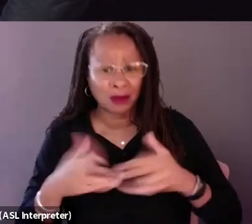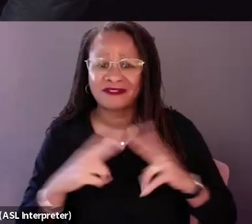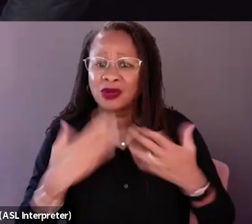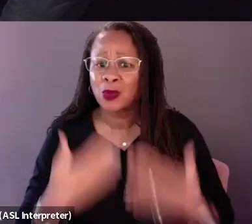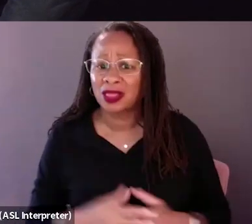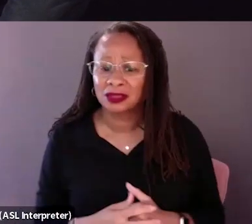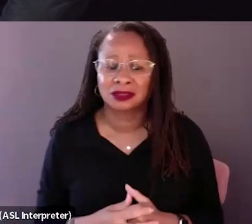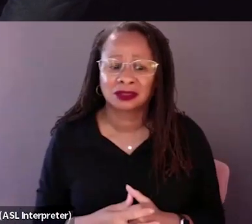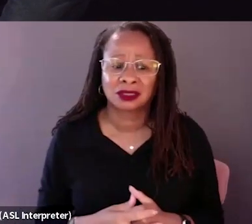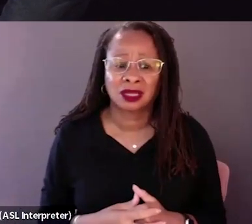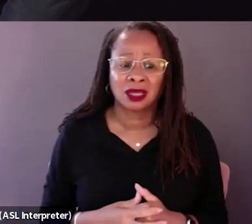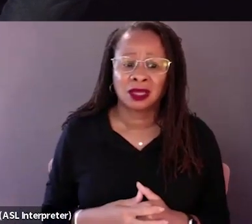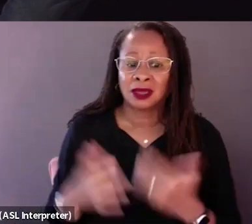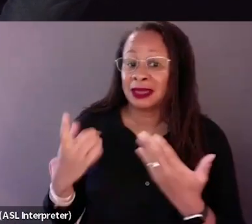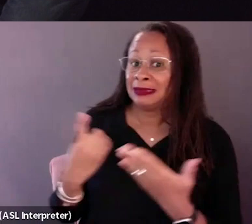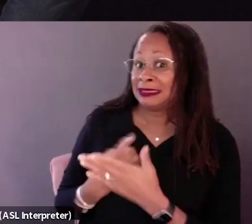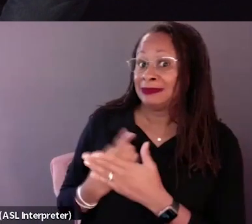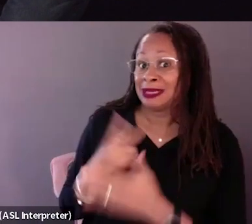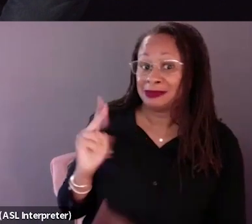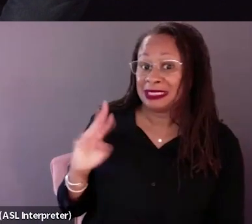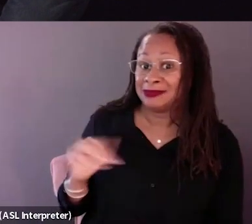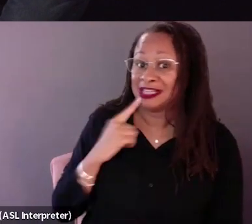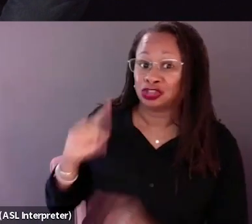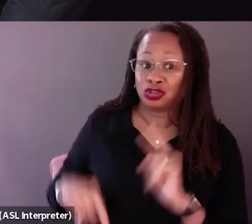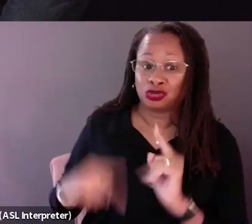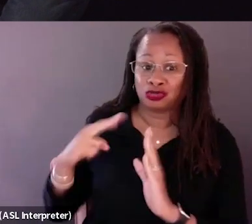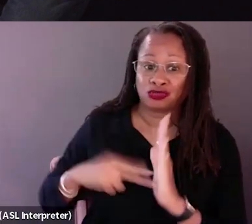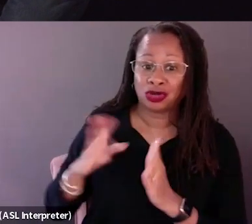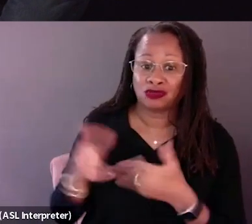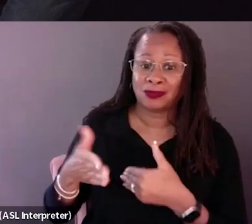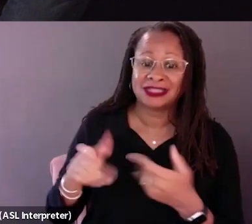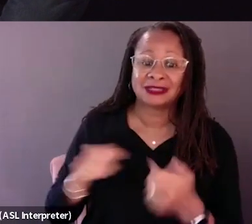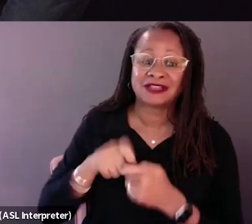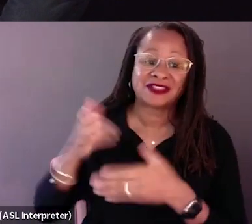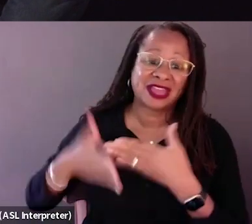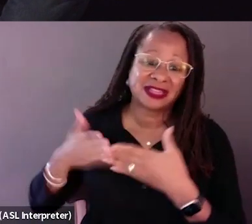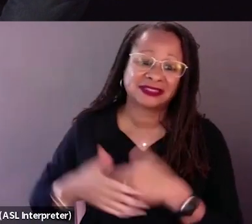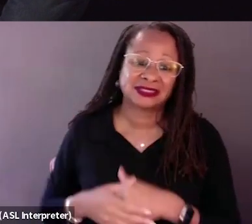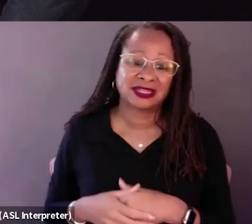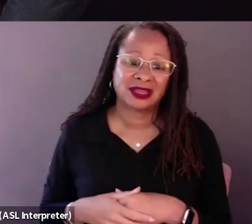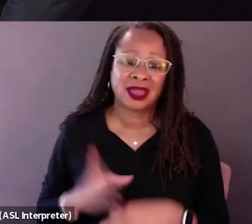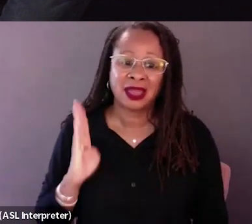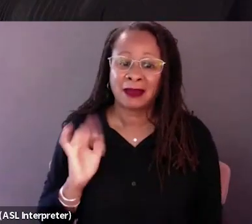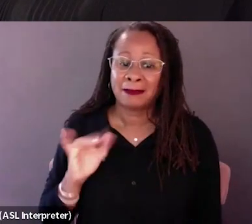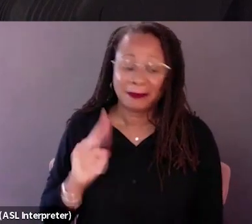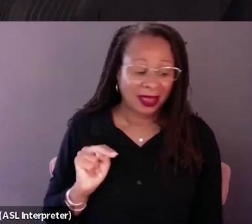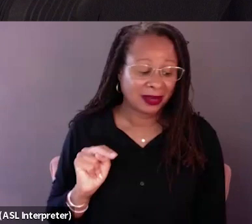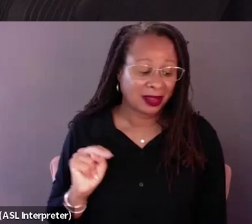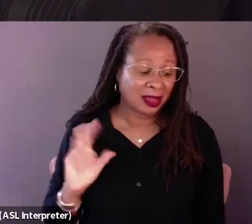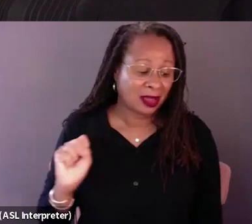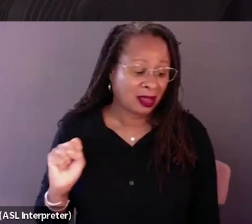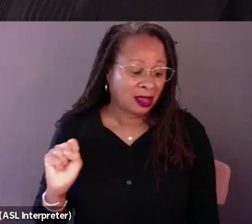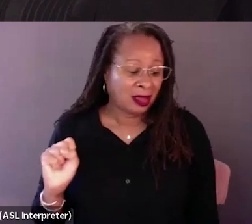yeah. And sometimes she couldn't read a room too, you know, especially towards the end. And I think, you know, Ben Zweig and I, who's our editor, we really